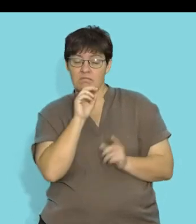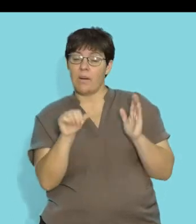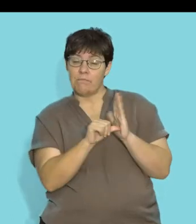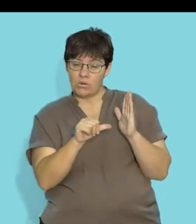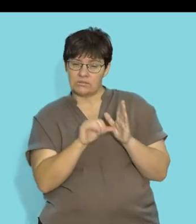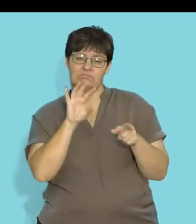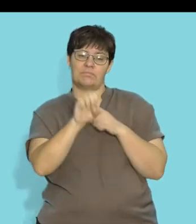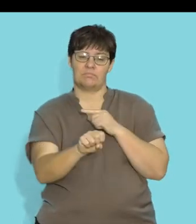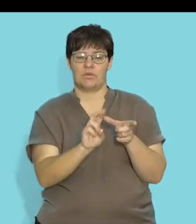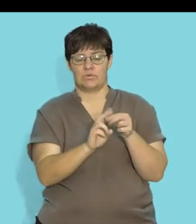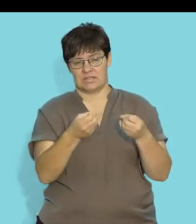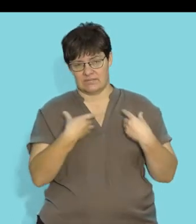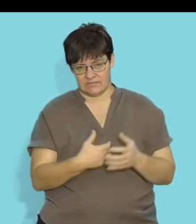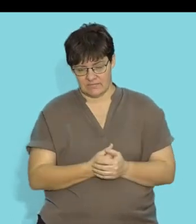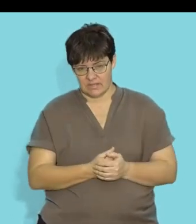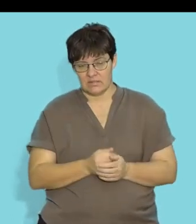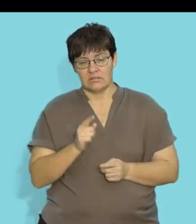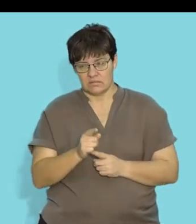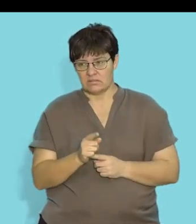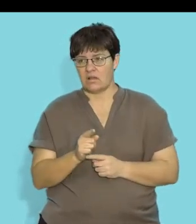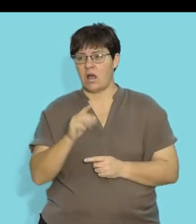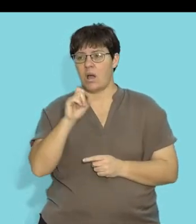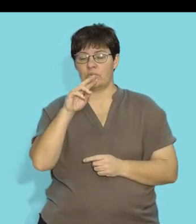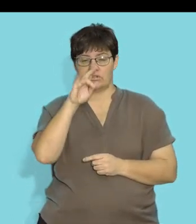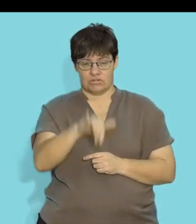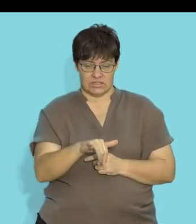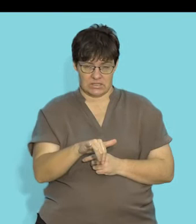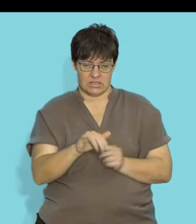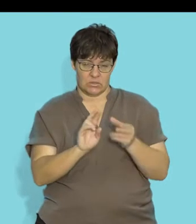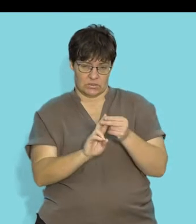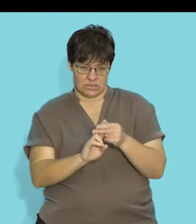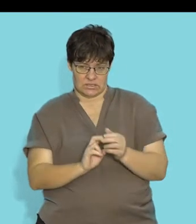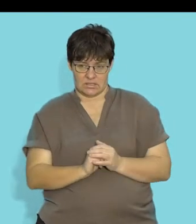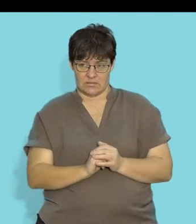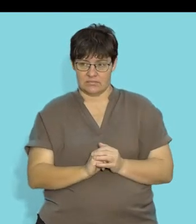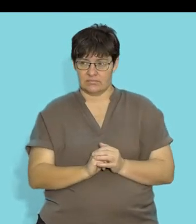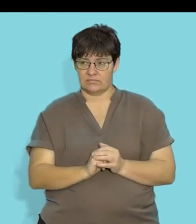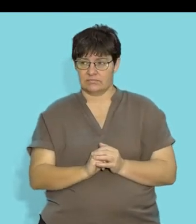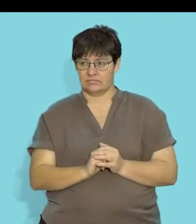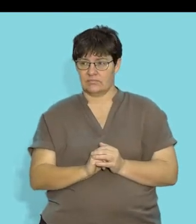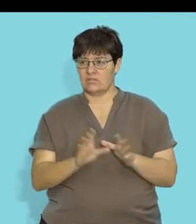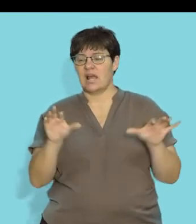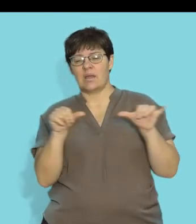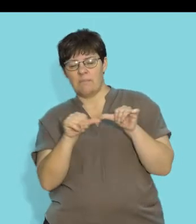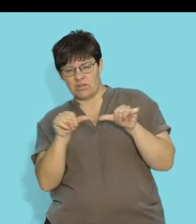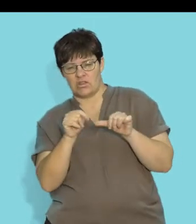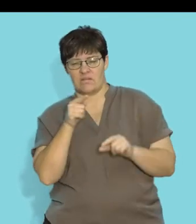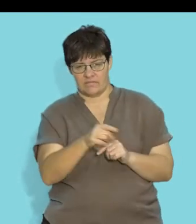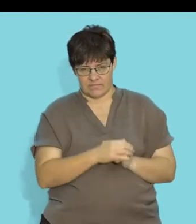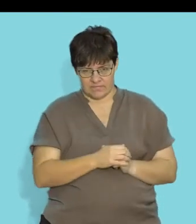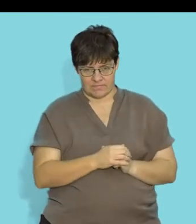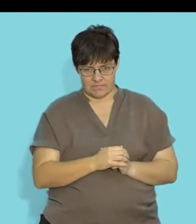important that we recognize what unit is given. And here it refers to arbitrary units, but we'll give that arbitrary units as a measure